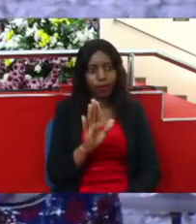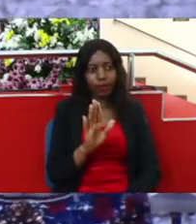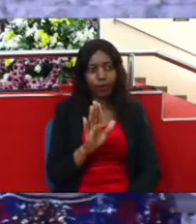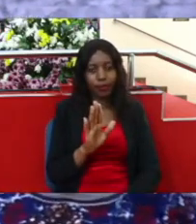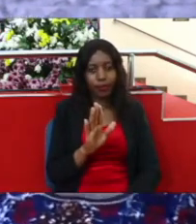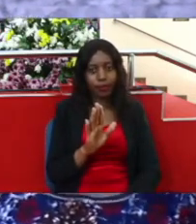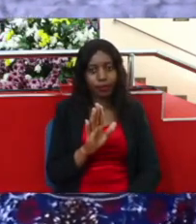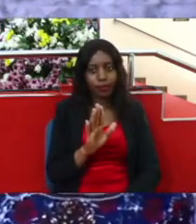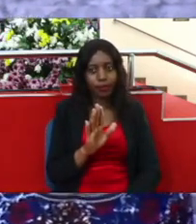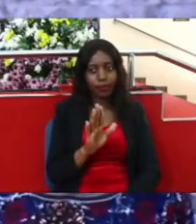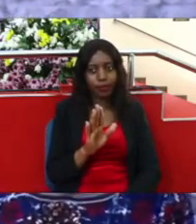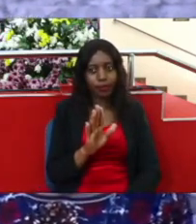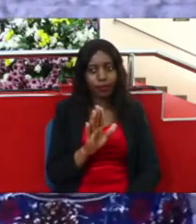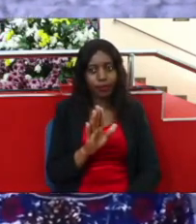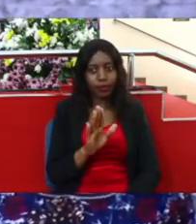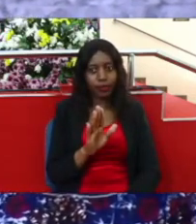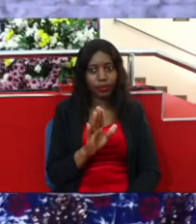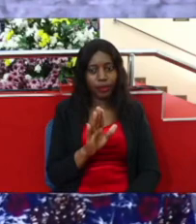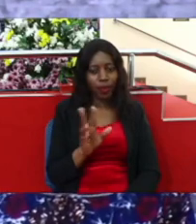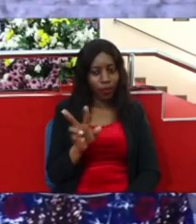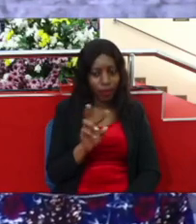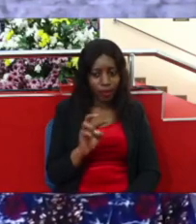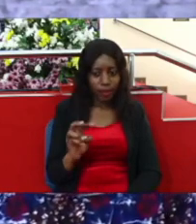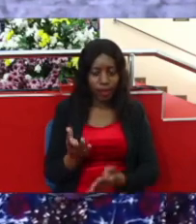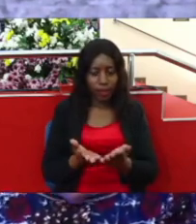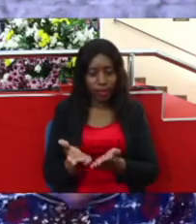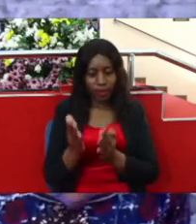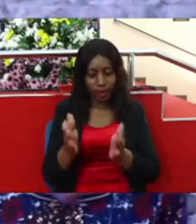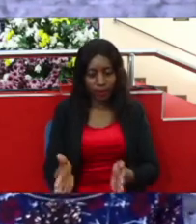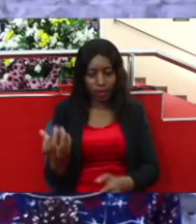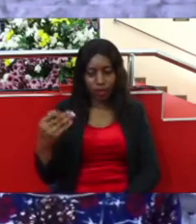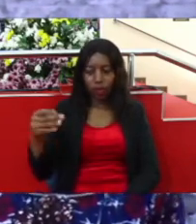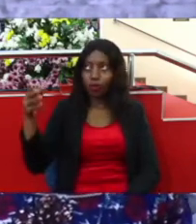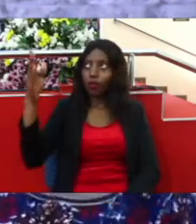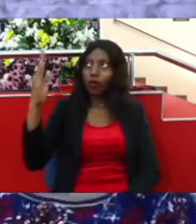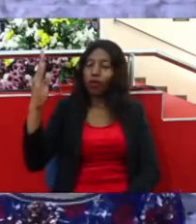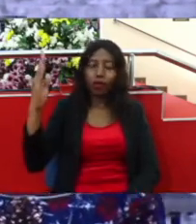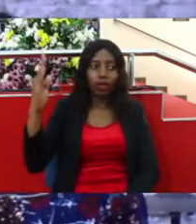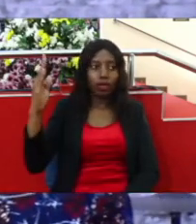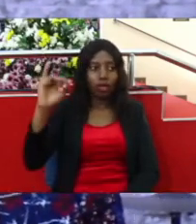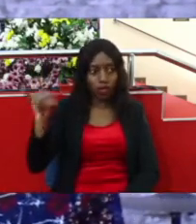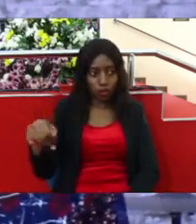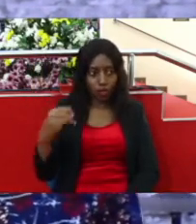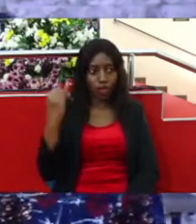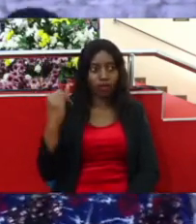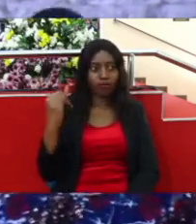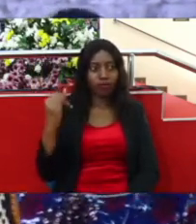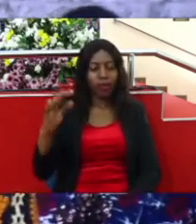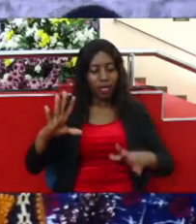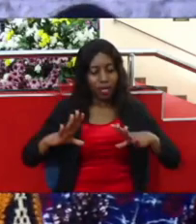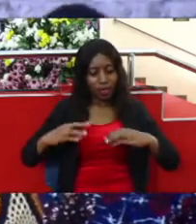See the servant of God, Jonah. Tumuone mtumishi wa Bwana Jonah. Receives a message. Anapokea ujumbe. But he decides to